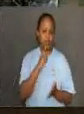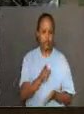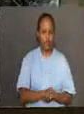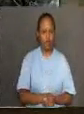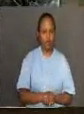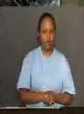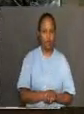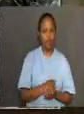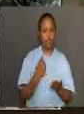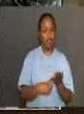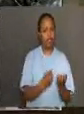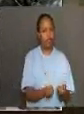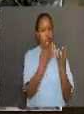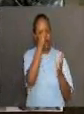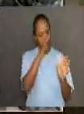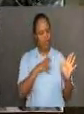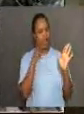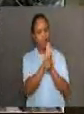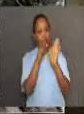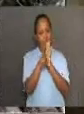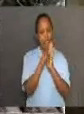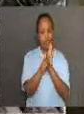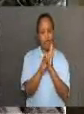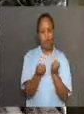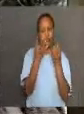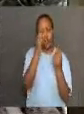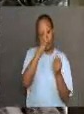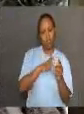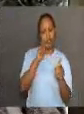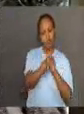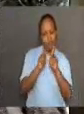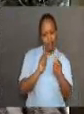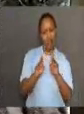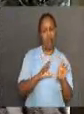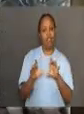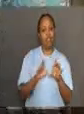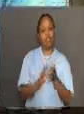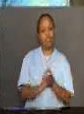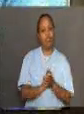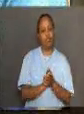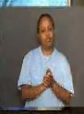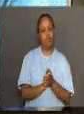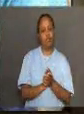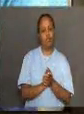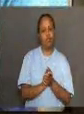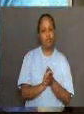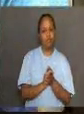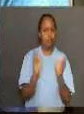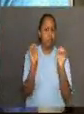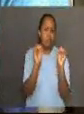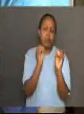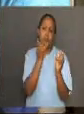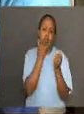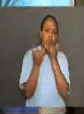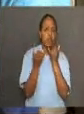It is the mass murder of a group of people which is not based upon any crime